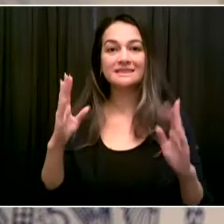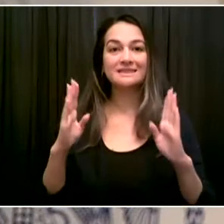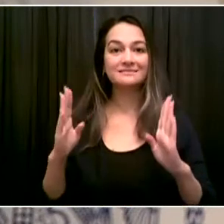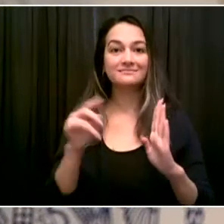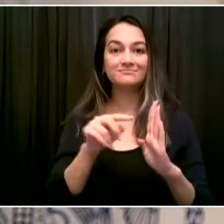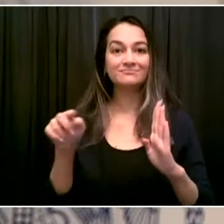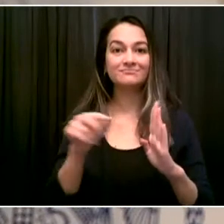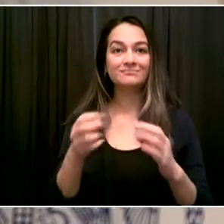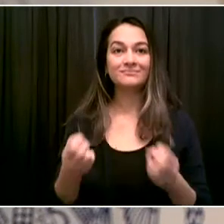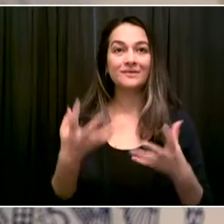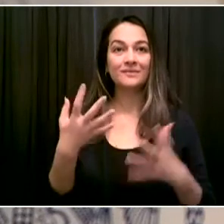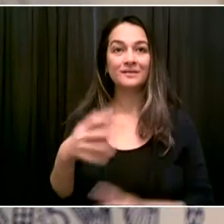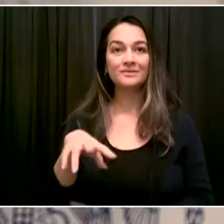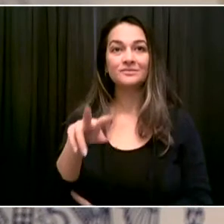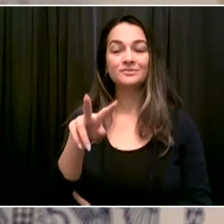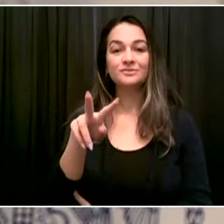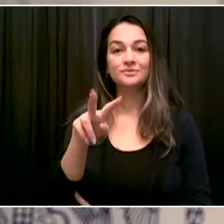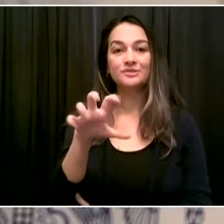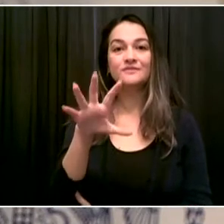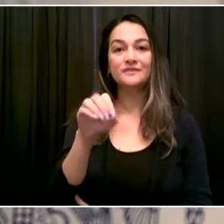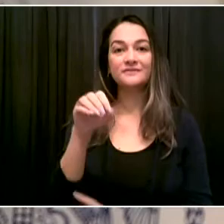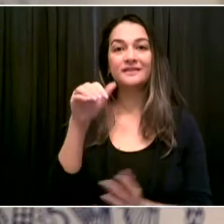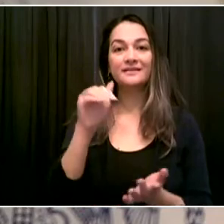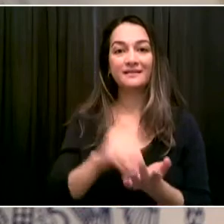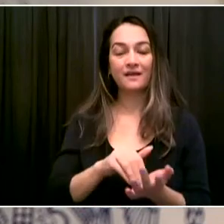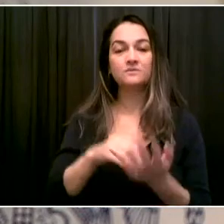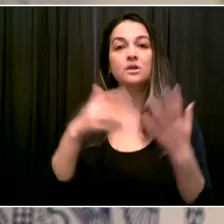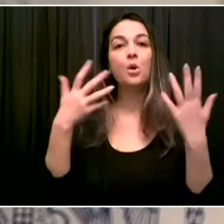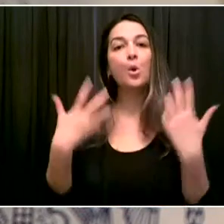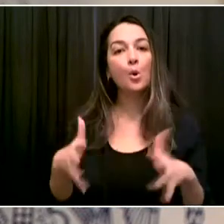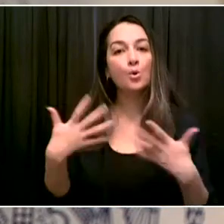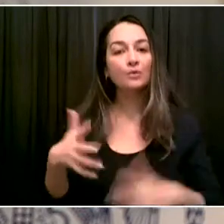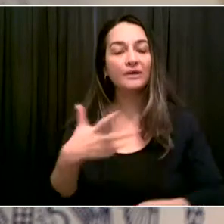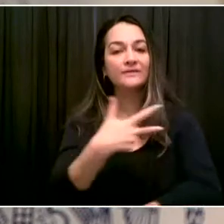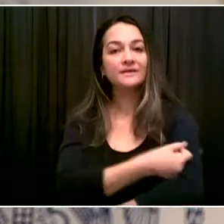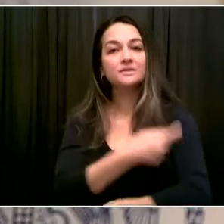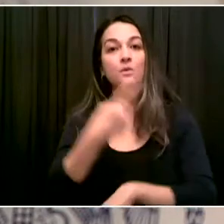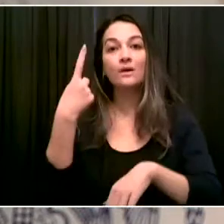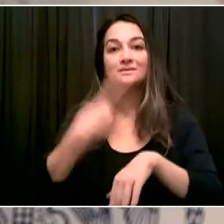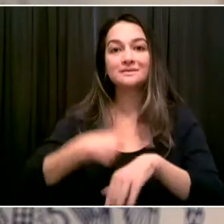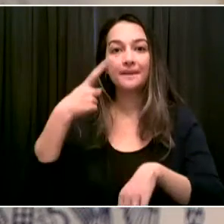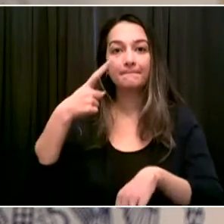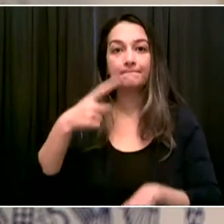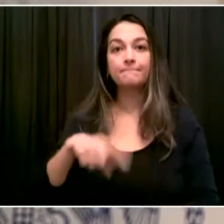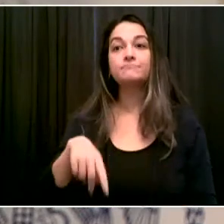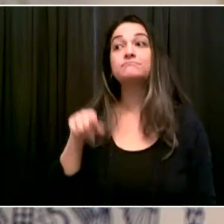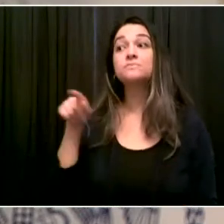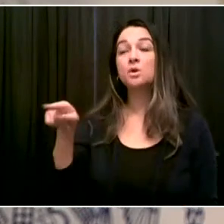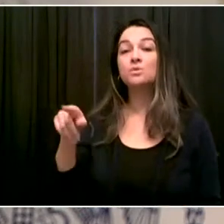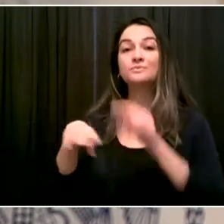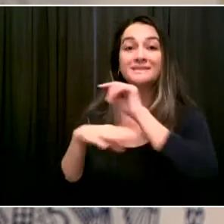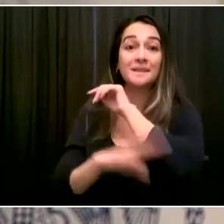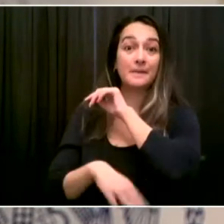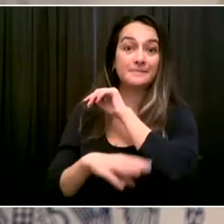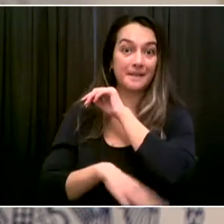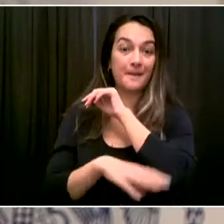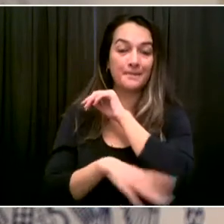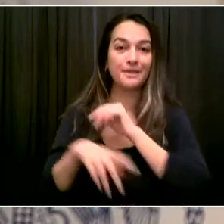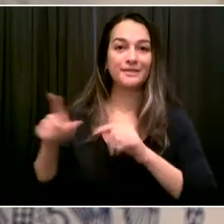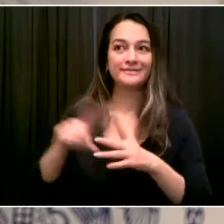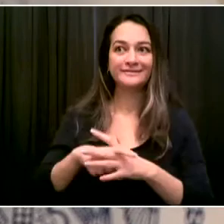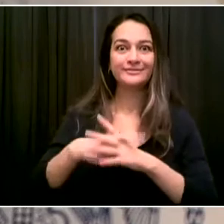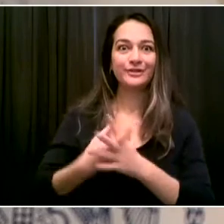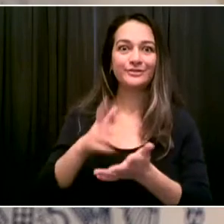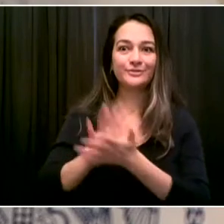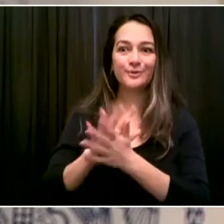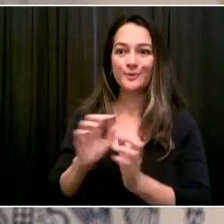And we're going to be making a big, big push for back to school. So all of those pieces combined are going to get us where we need to go.